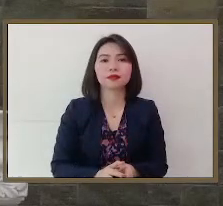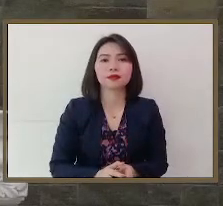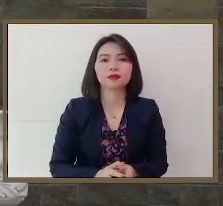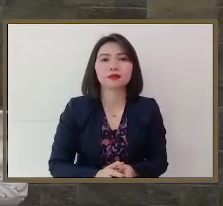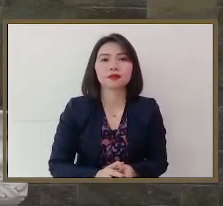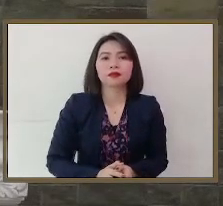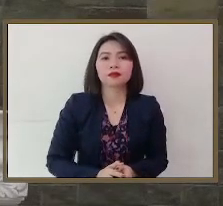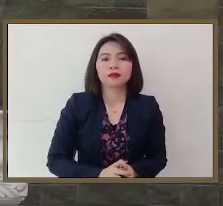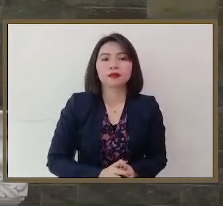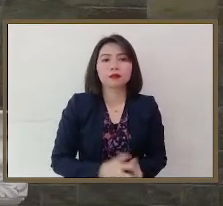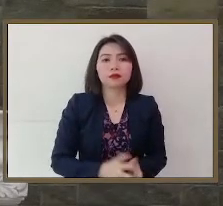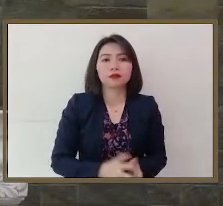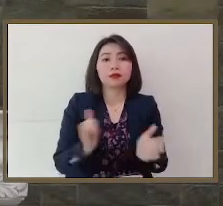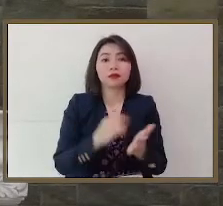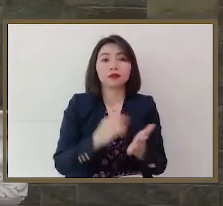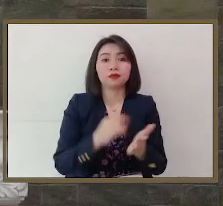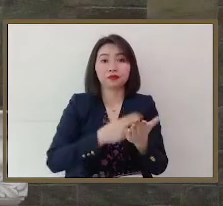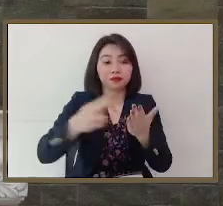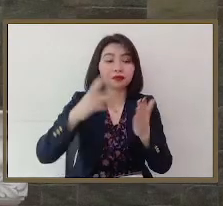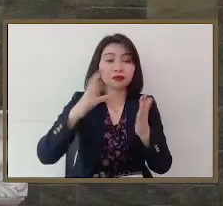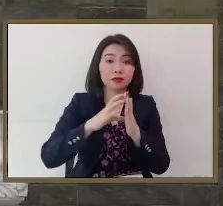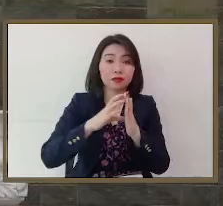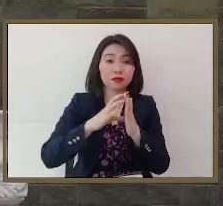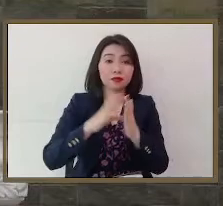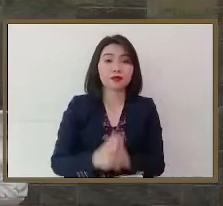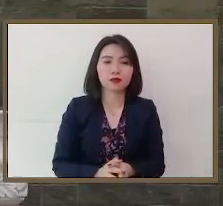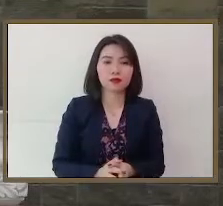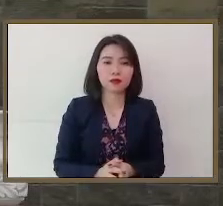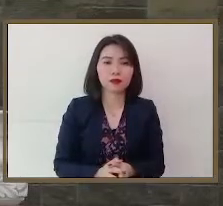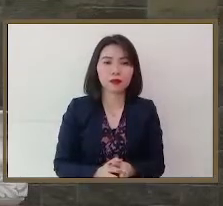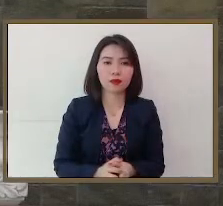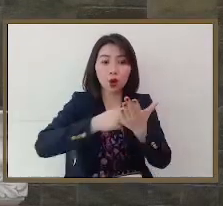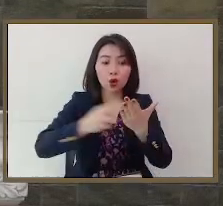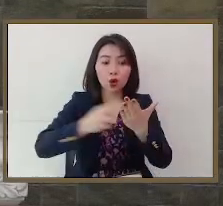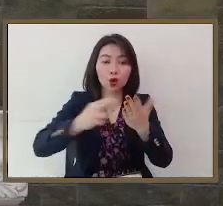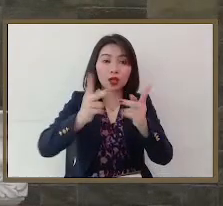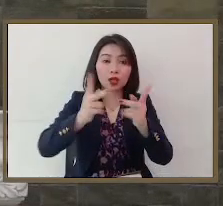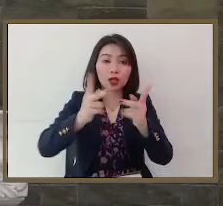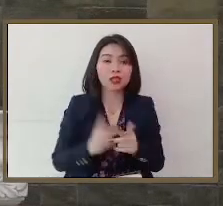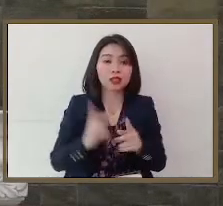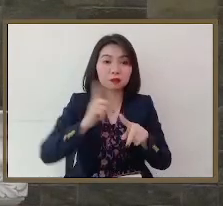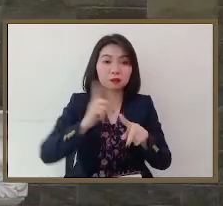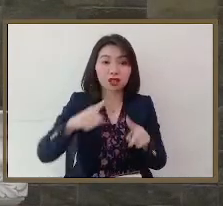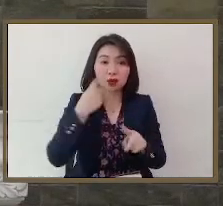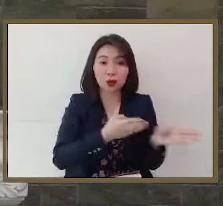city na, nandun pa yung templo, nasa tuktok pa, pero ang nagdala naman ay Diablo.